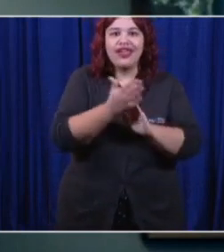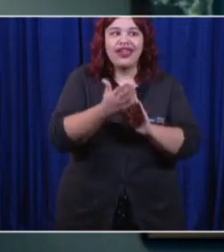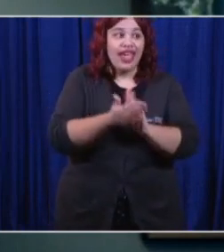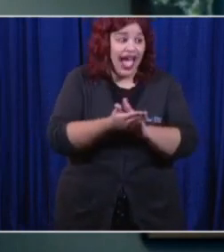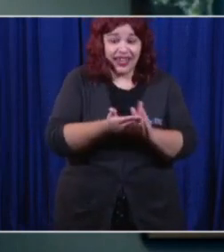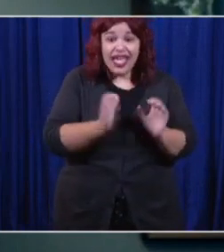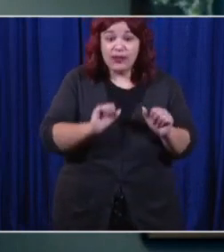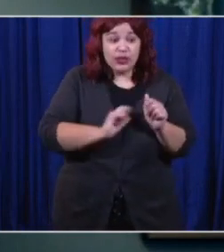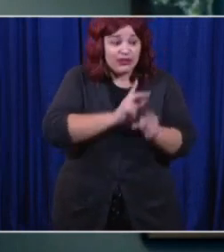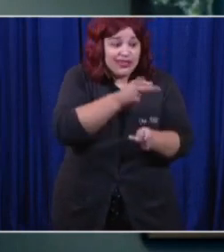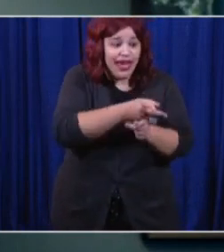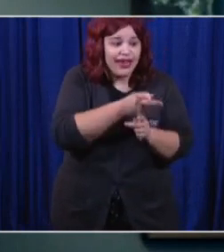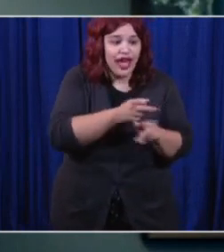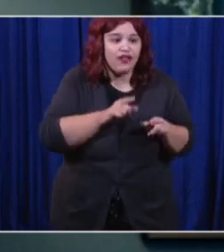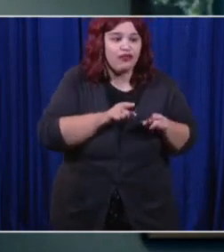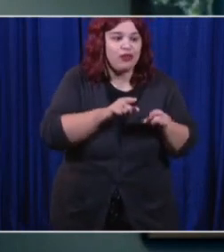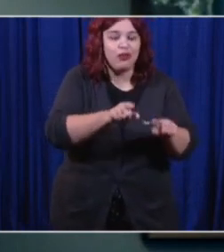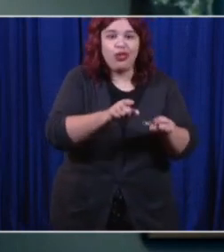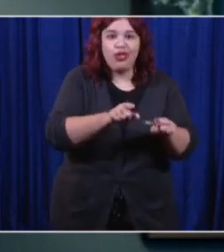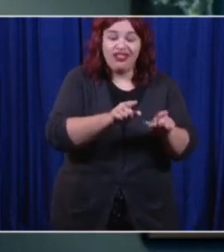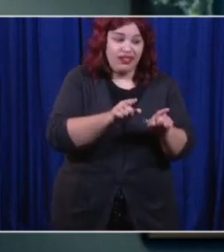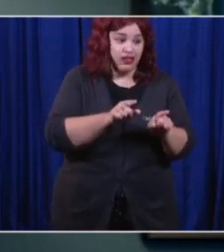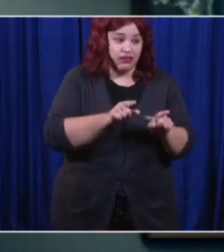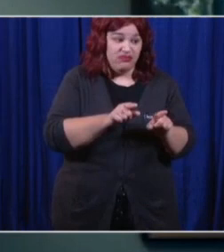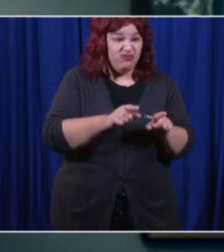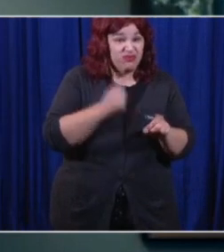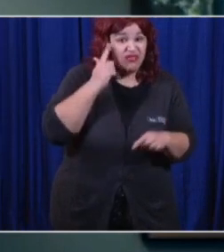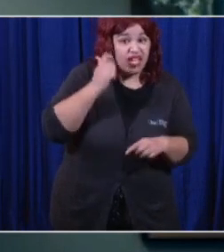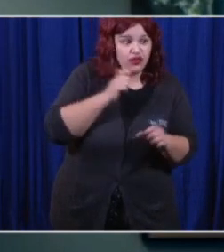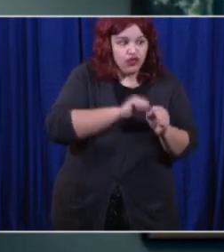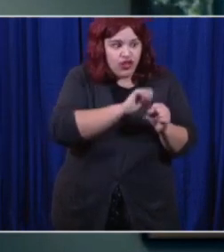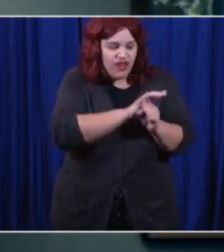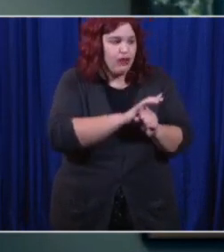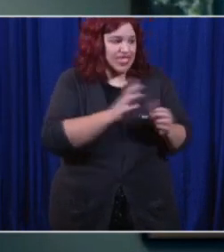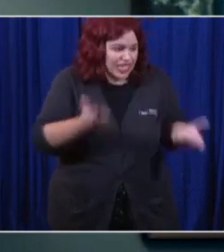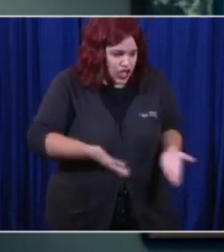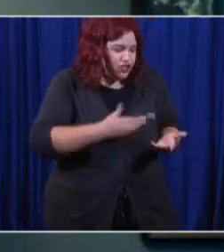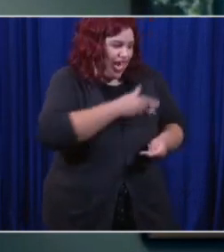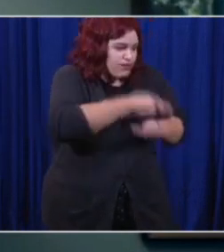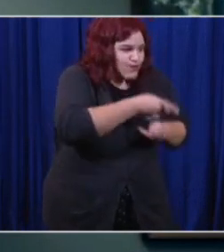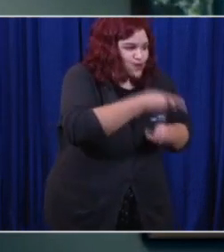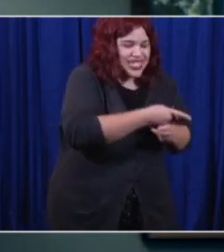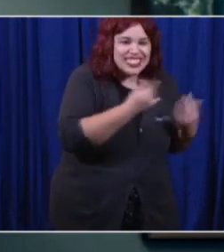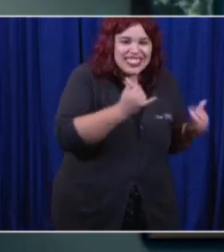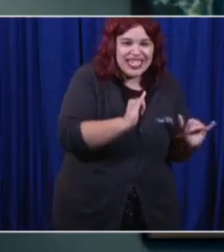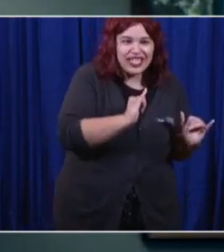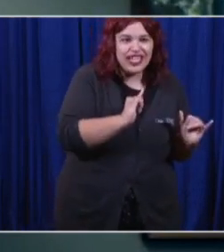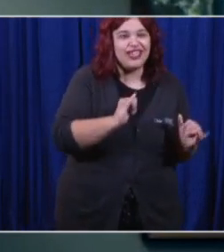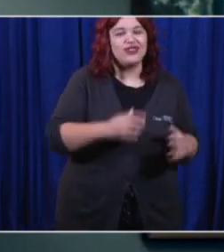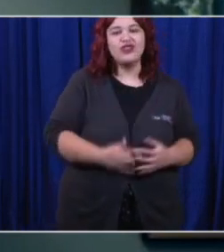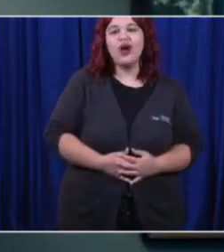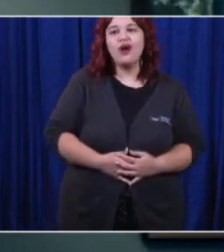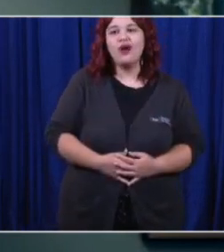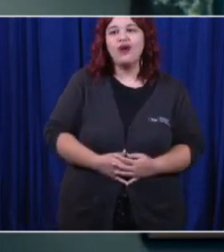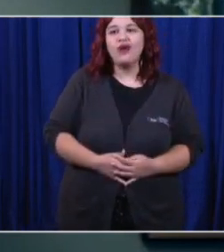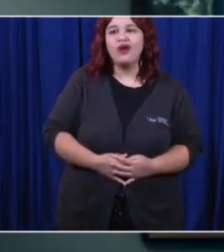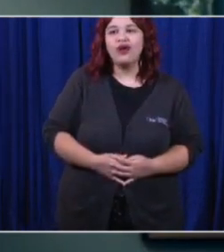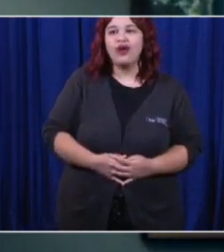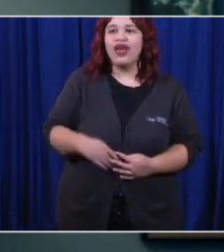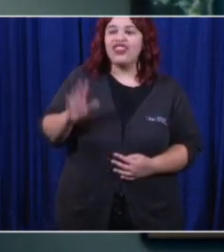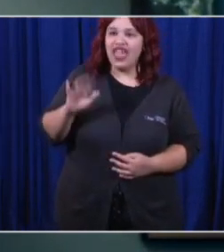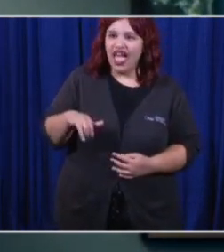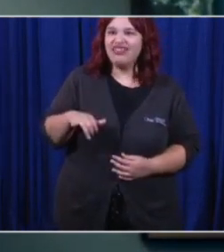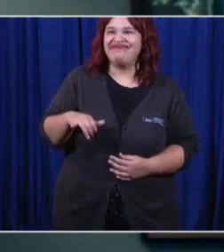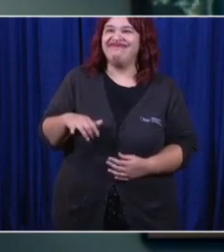us are, but that we want to be able to do that in a safe and reasonable manner. And so I think that that's really the